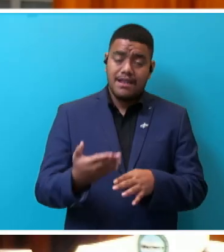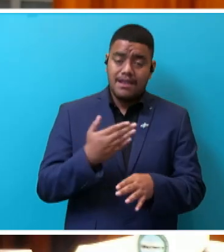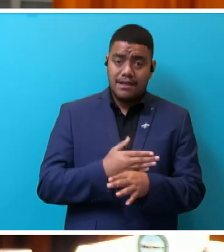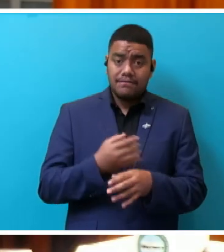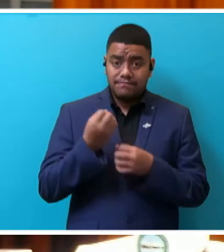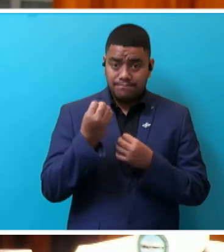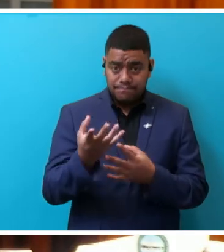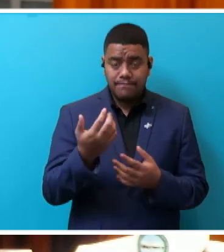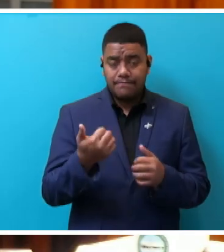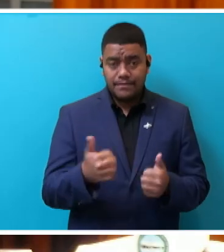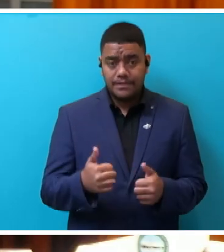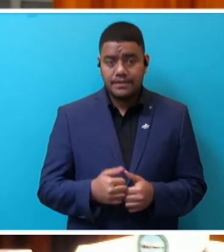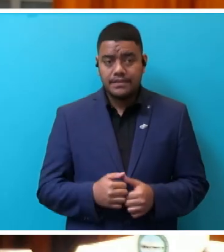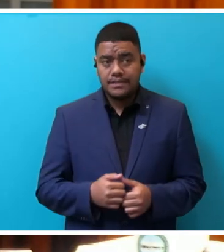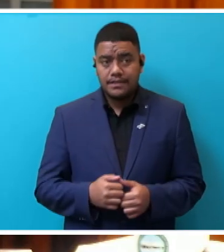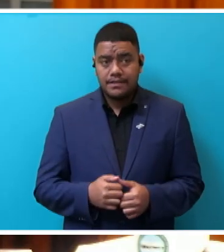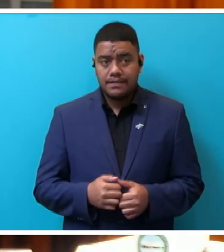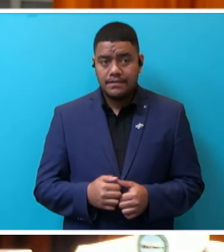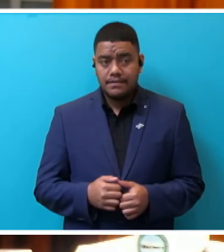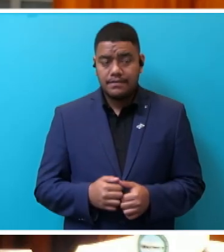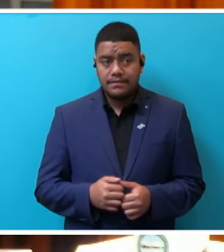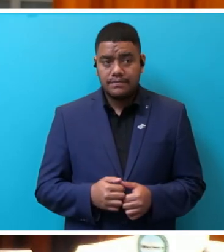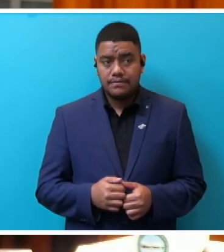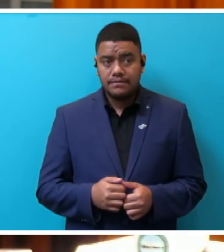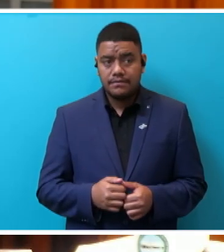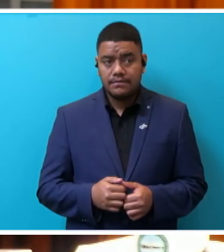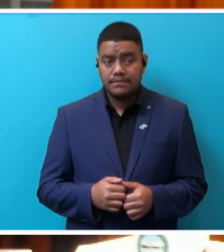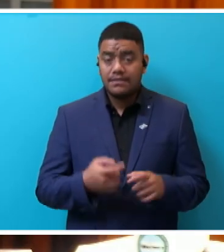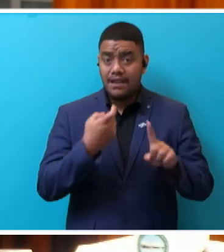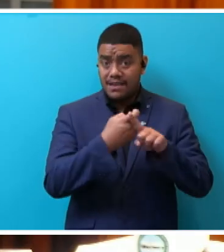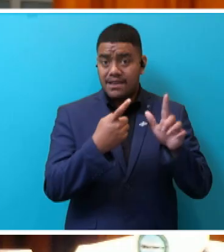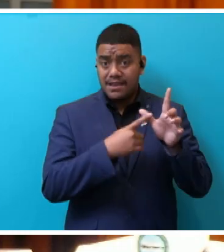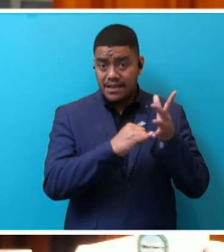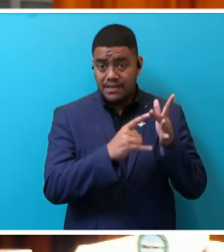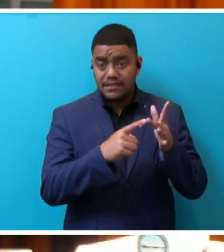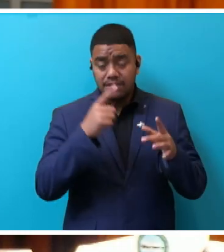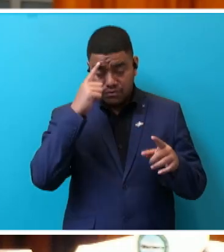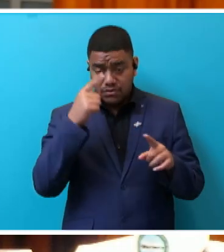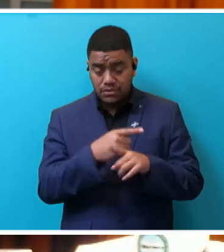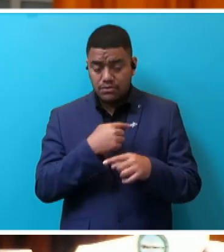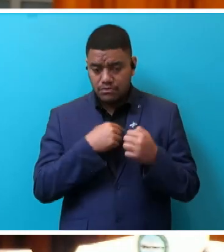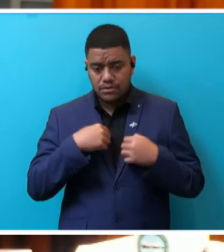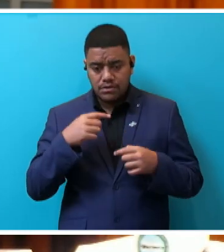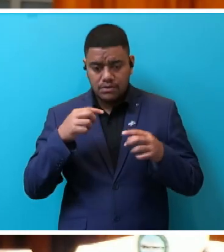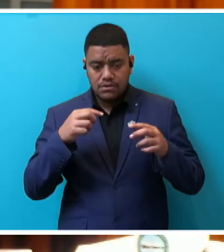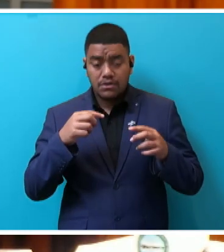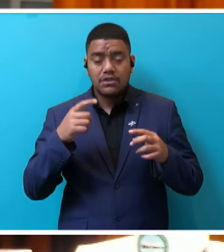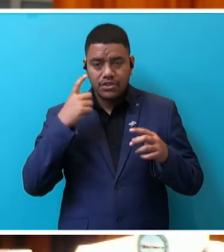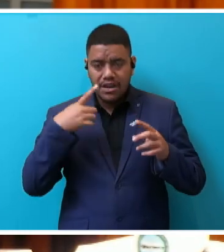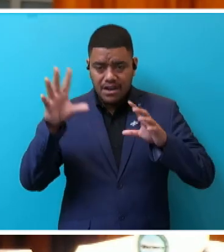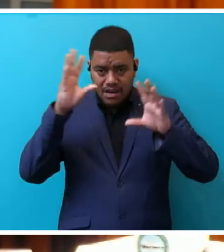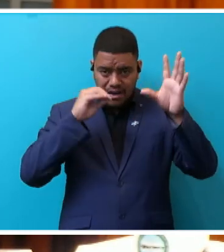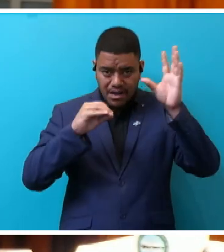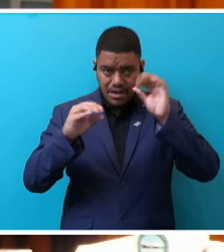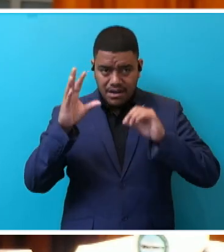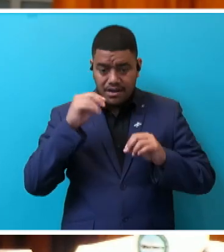matter, that in as far as Kasi is concerned, we are looking at learning off the back